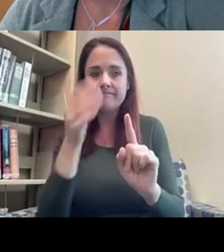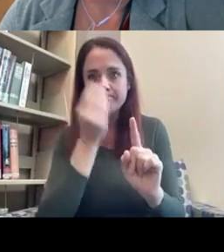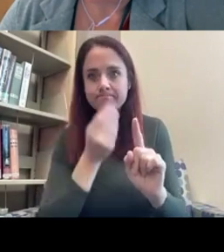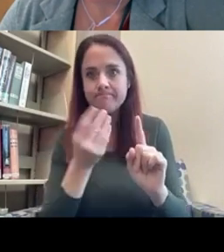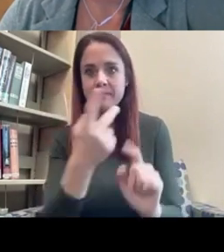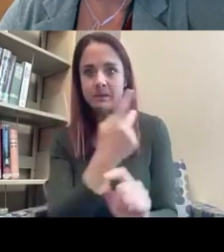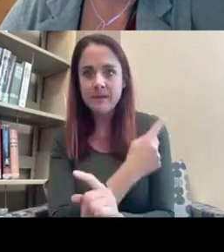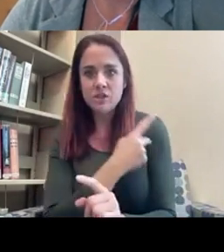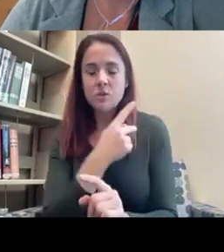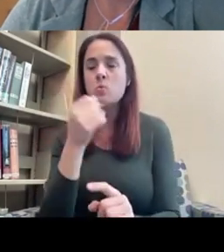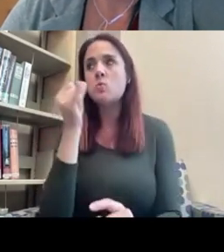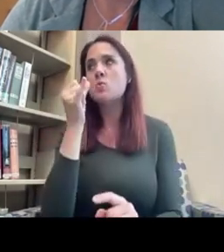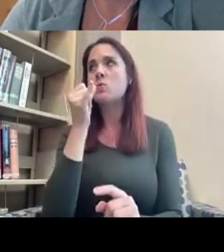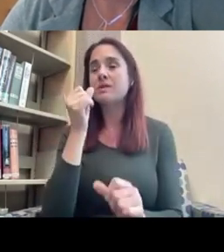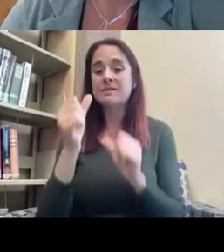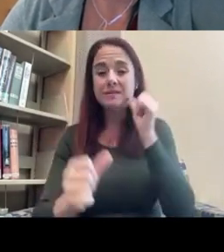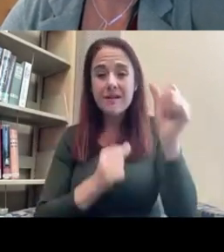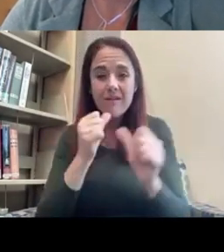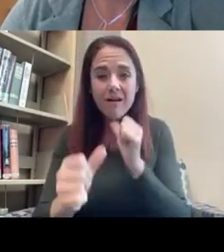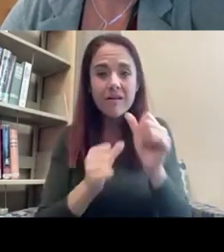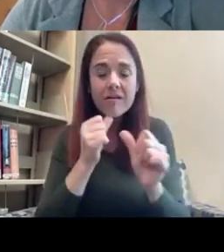that denial of